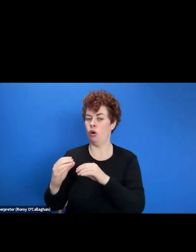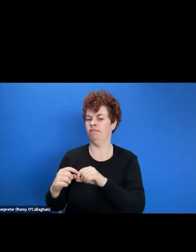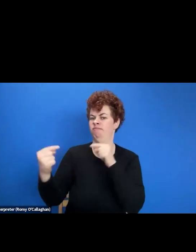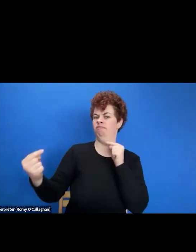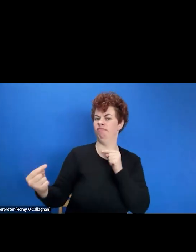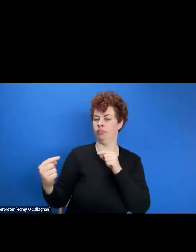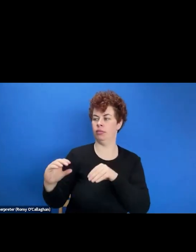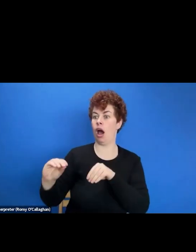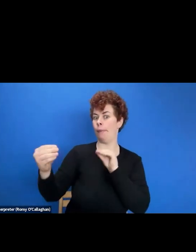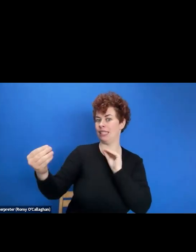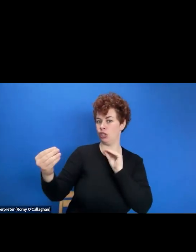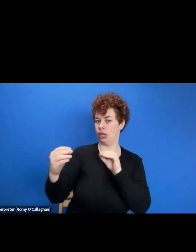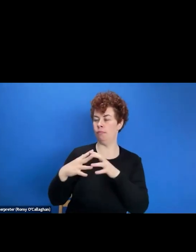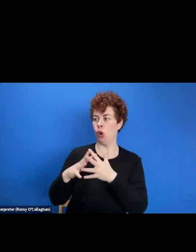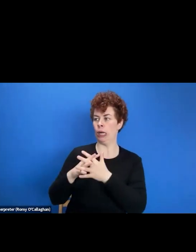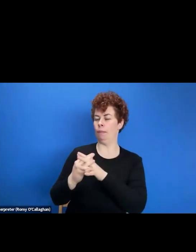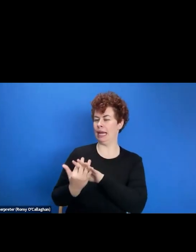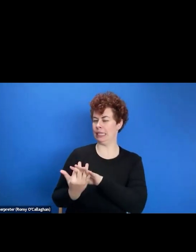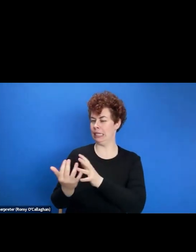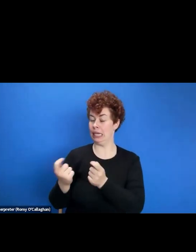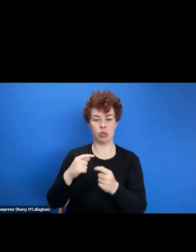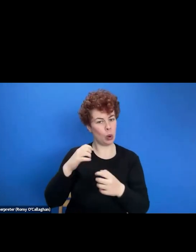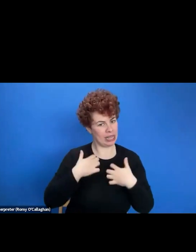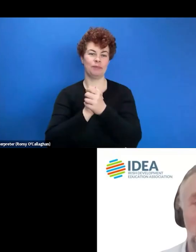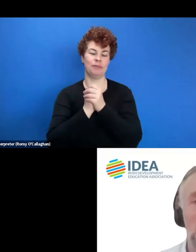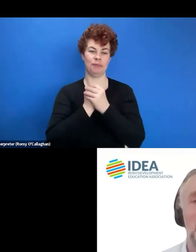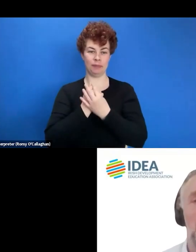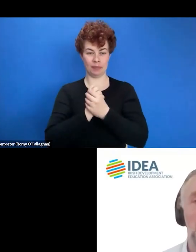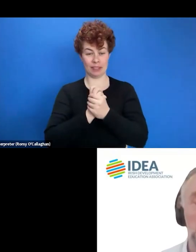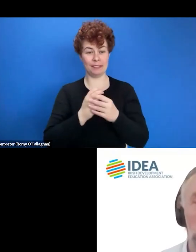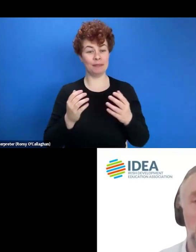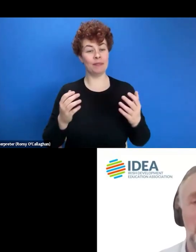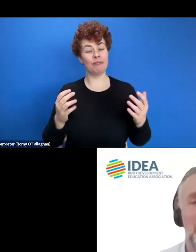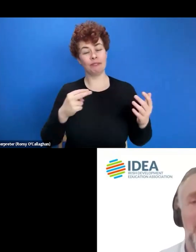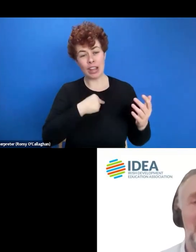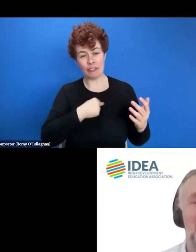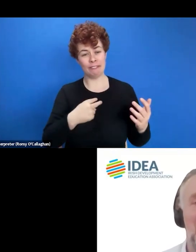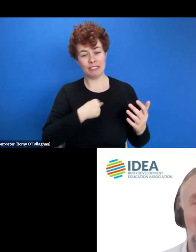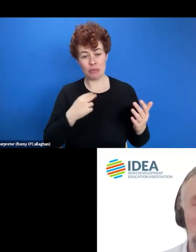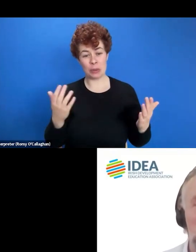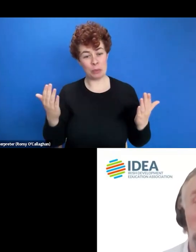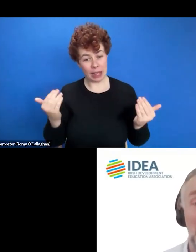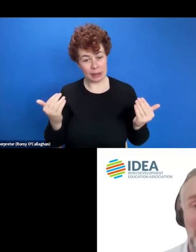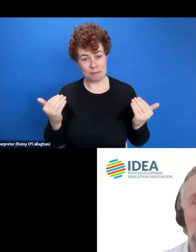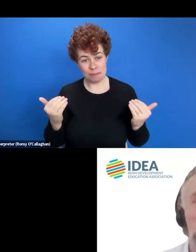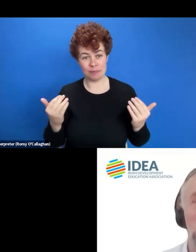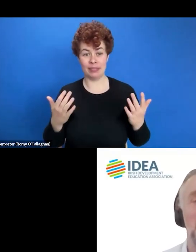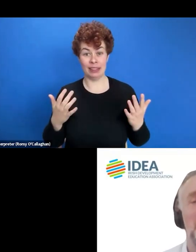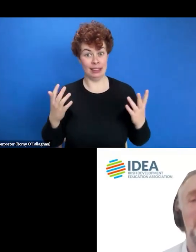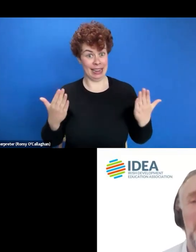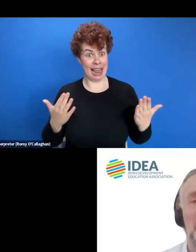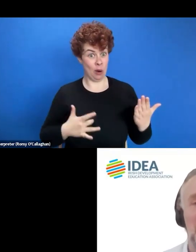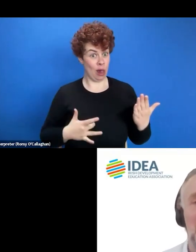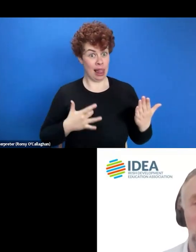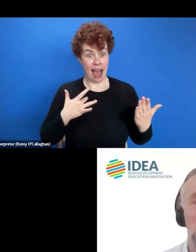more complexity. So it's interesting to hear how you work through some of that. You're very, very welcome. We're going live, I believe,